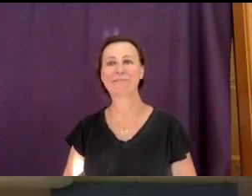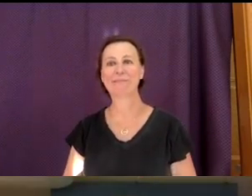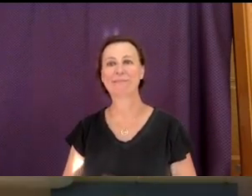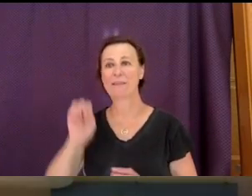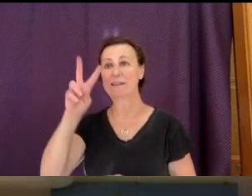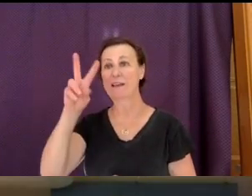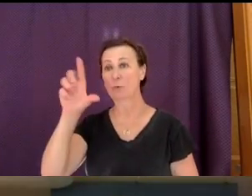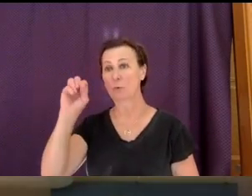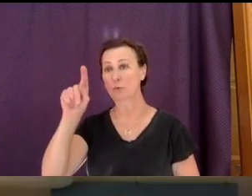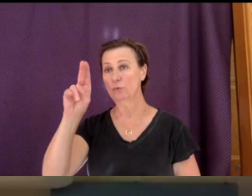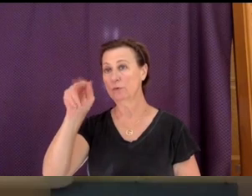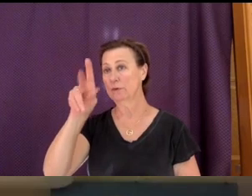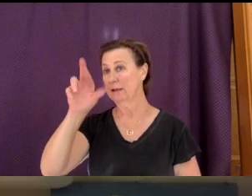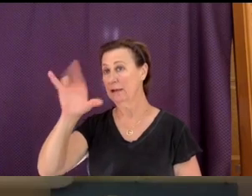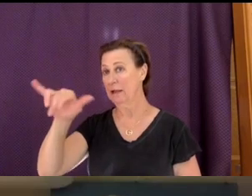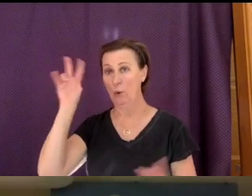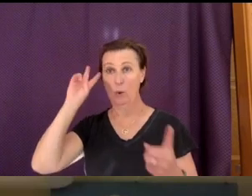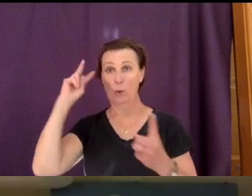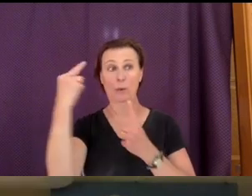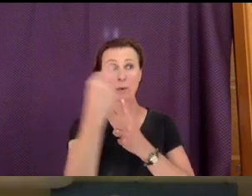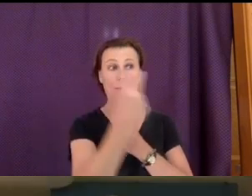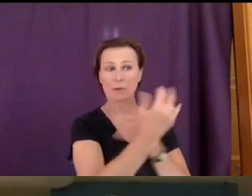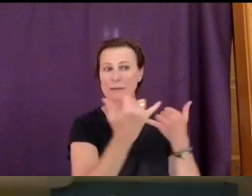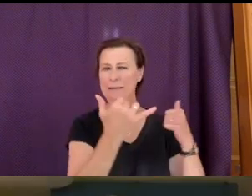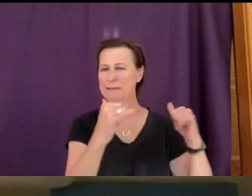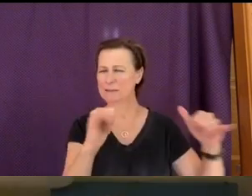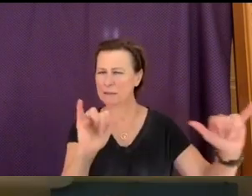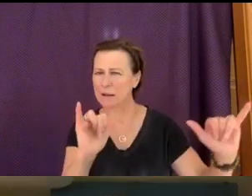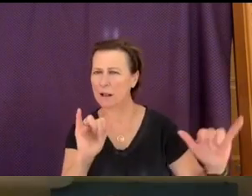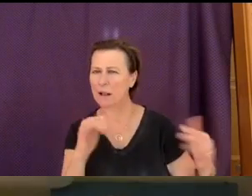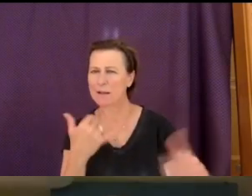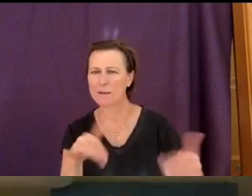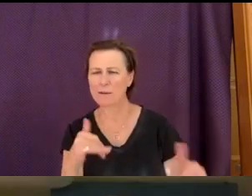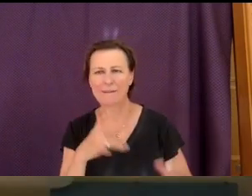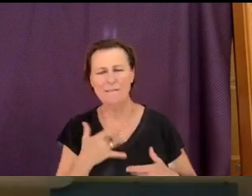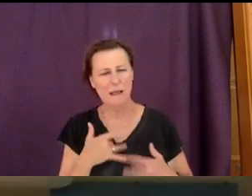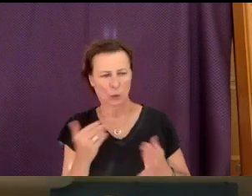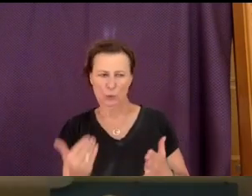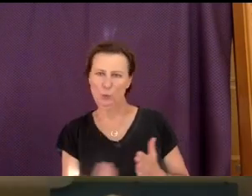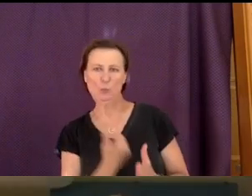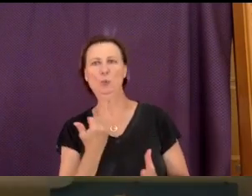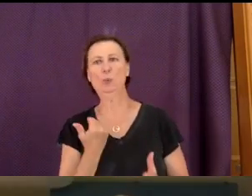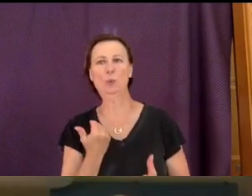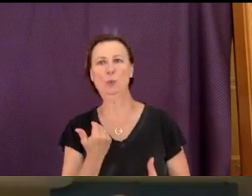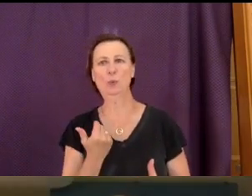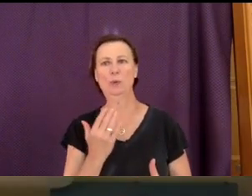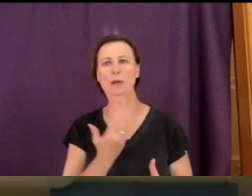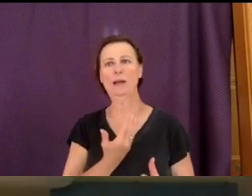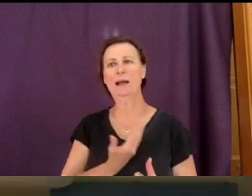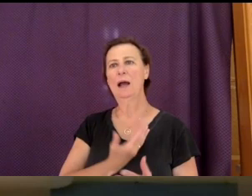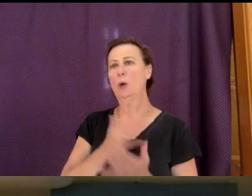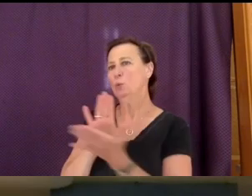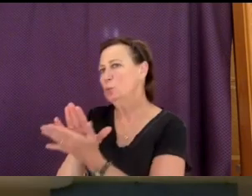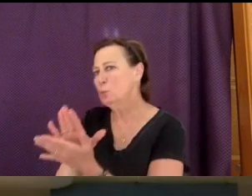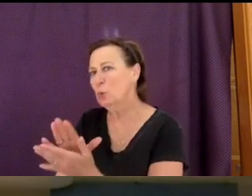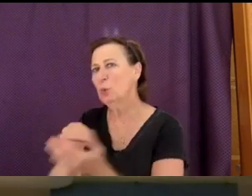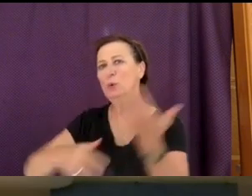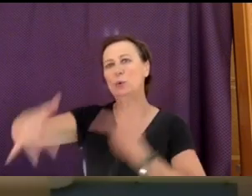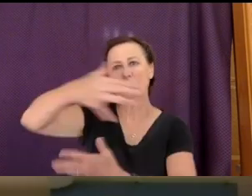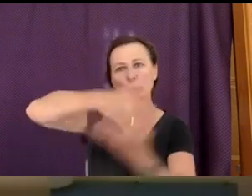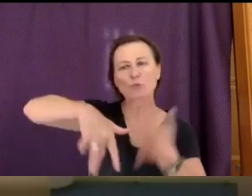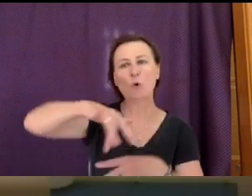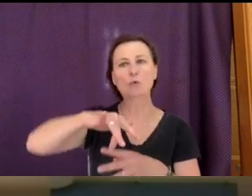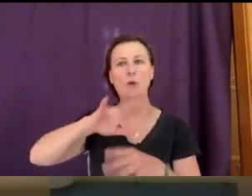Evolutionary perspective still glistens with novelty. Our institutions and social norms have only begun